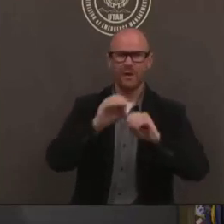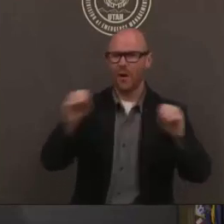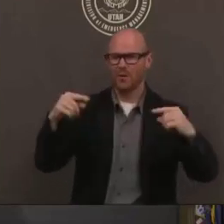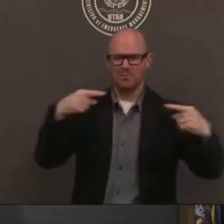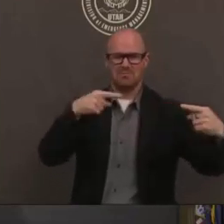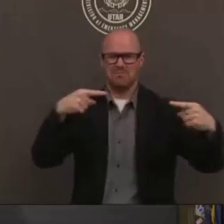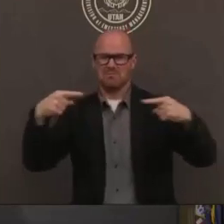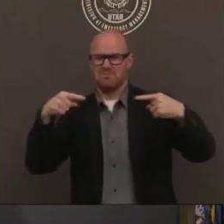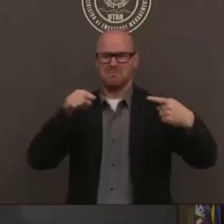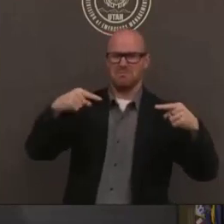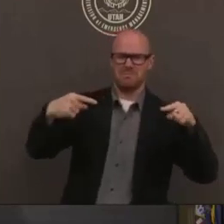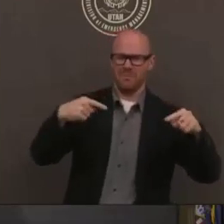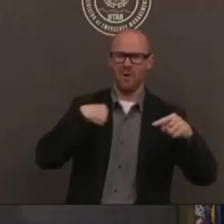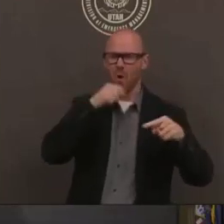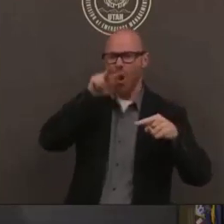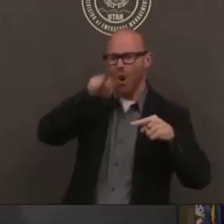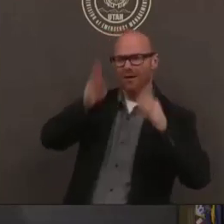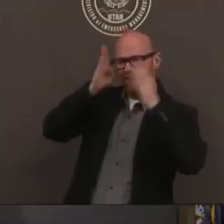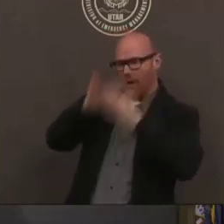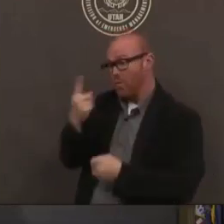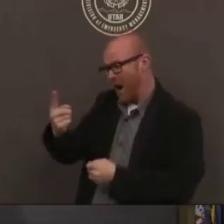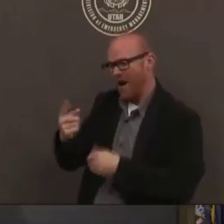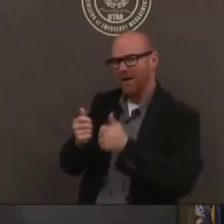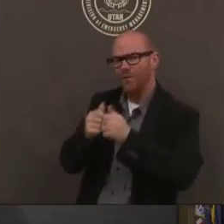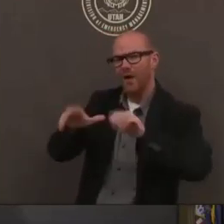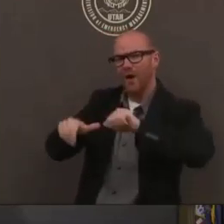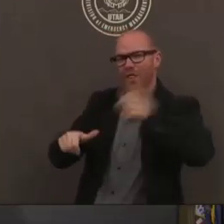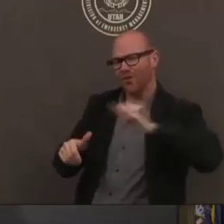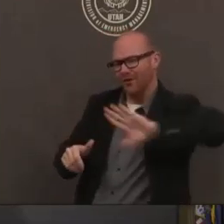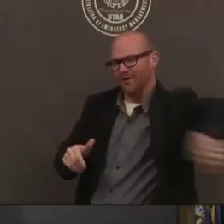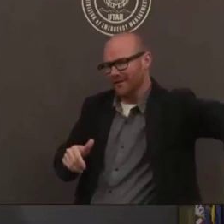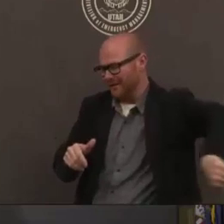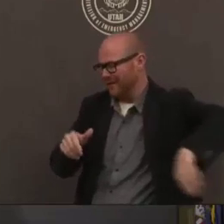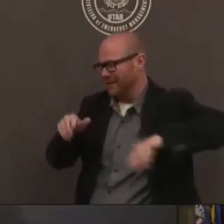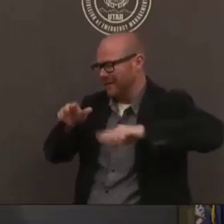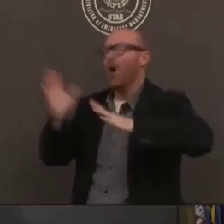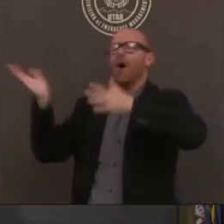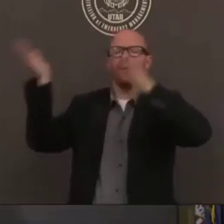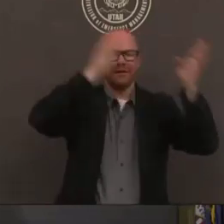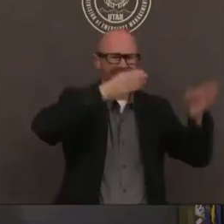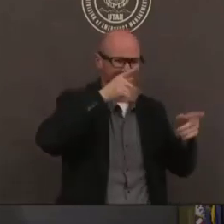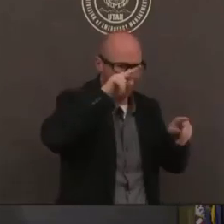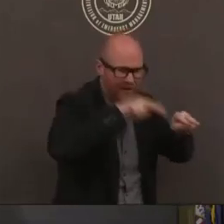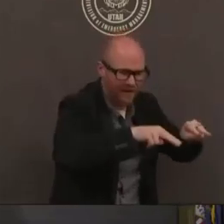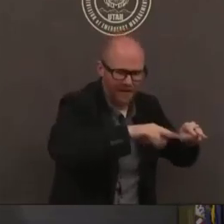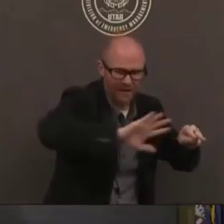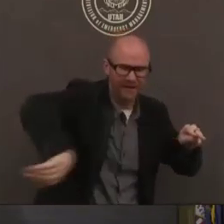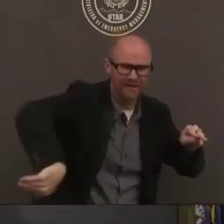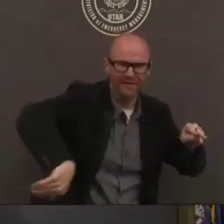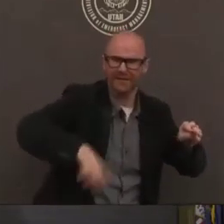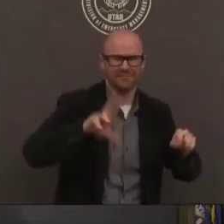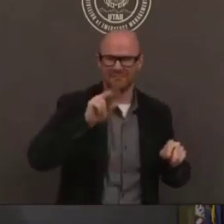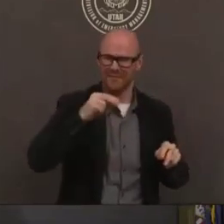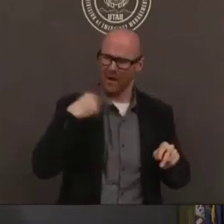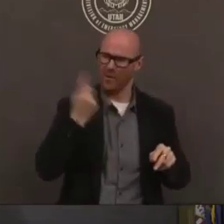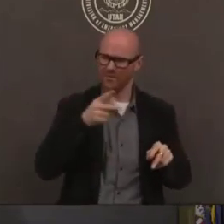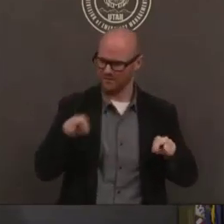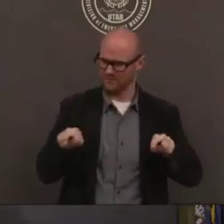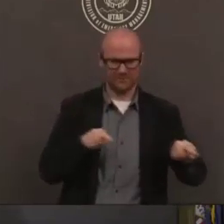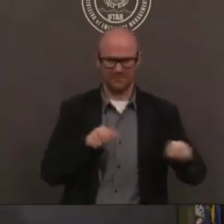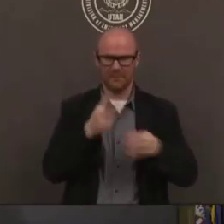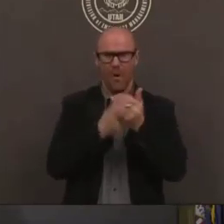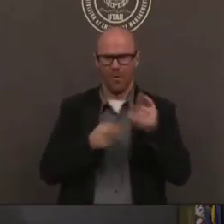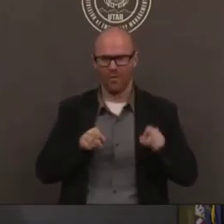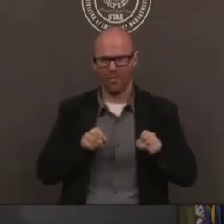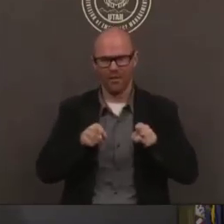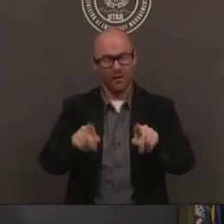we're going to consider them both, we're going to look at them both, and we're going to try to come out of this with as strong an economy